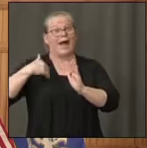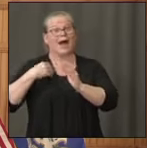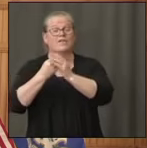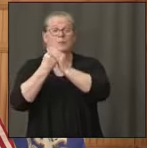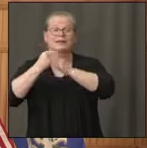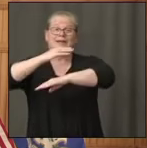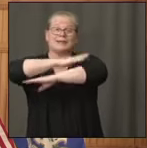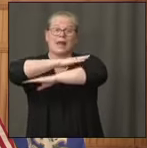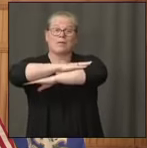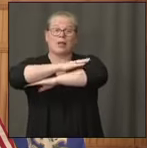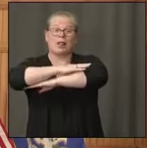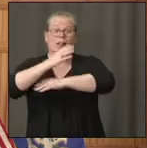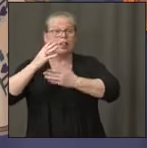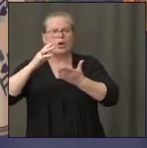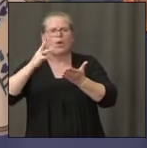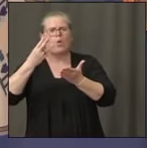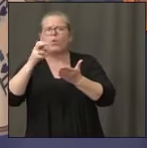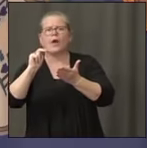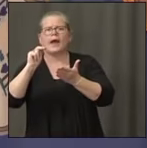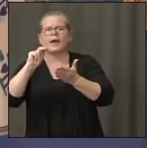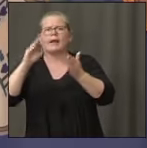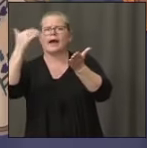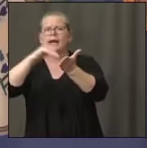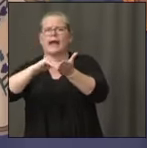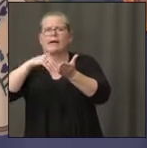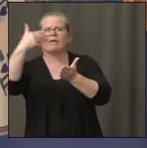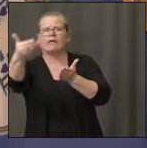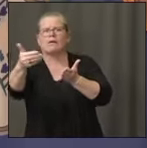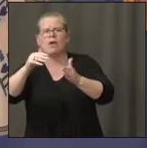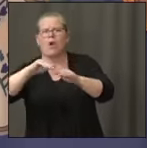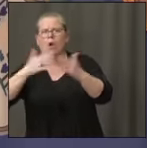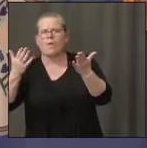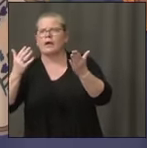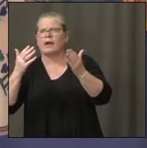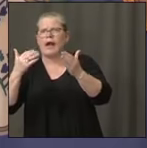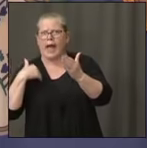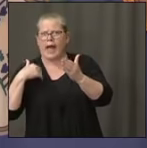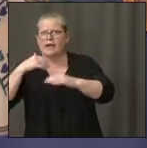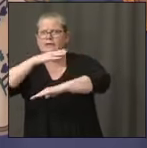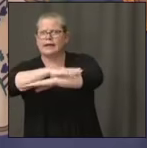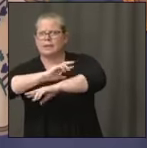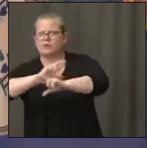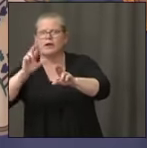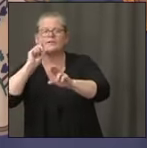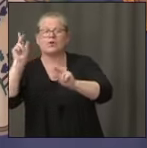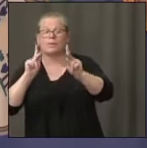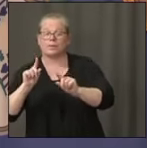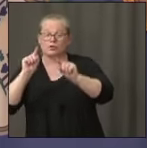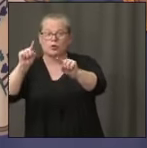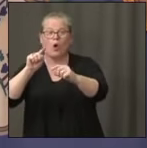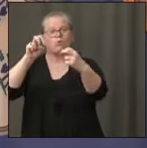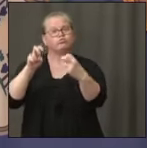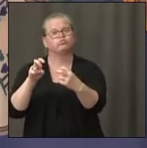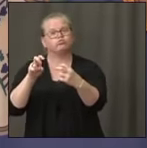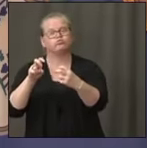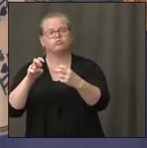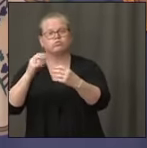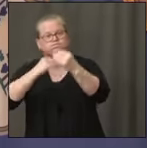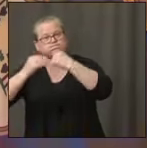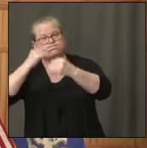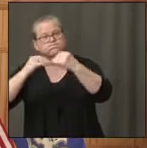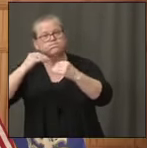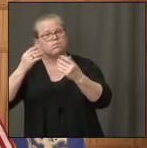I hear a deafening silence, so Katie Dykes will get right back to you on that. Okay, then could I ask